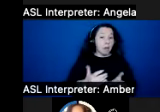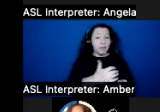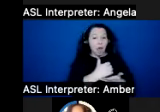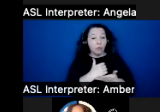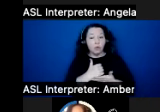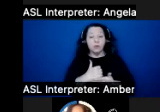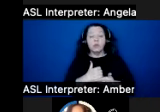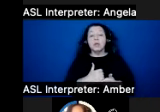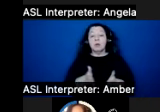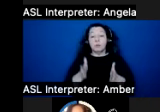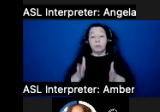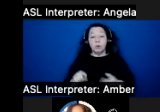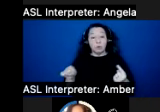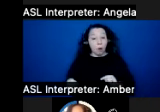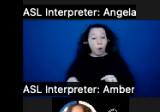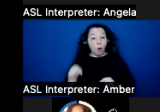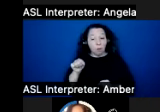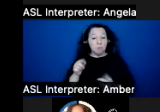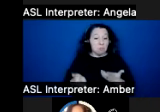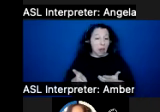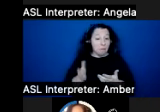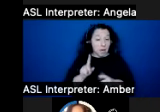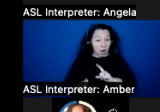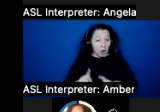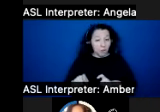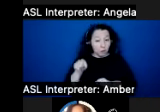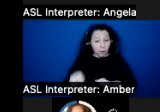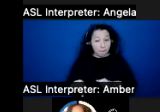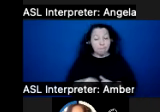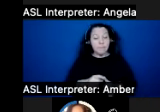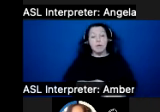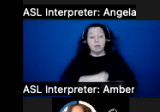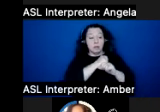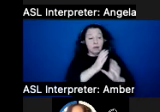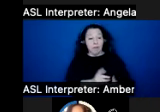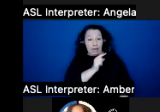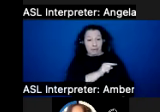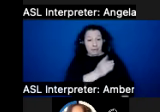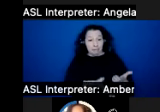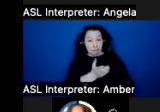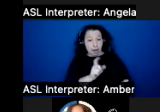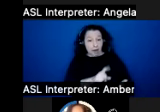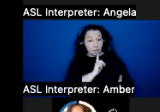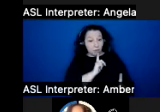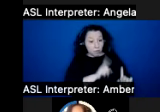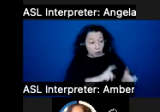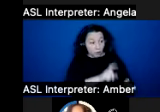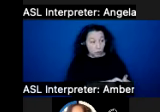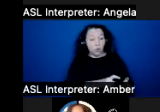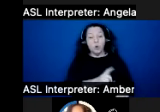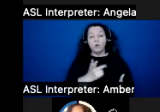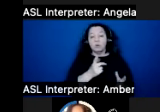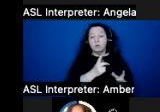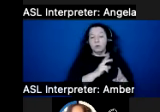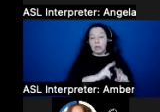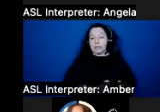be interviewed, the defendant may be interviewed to assess their risk